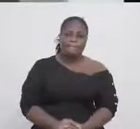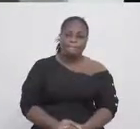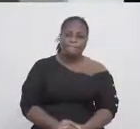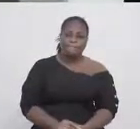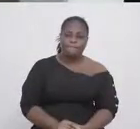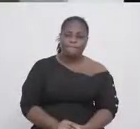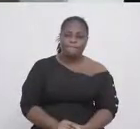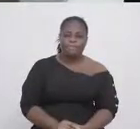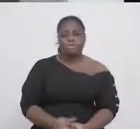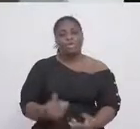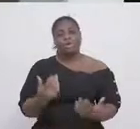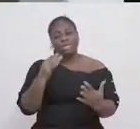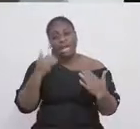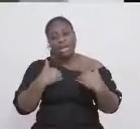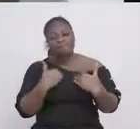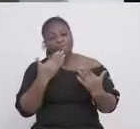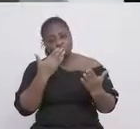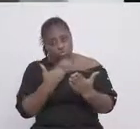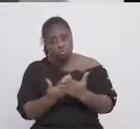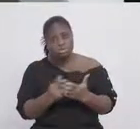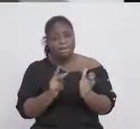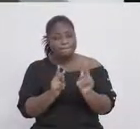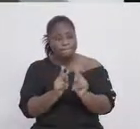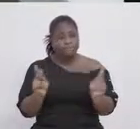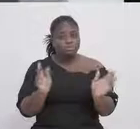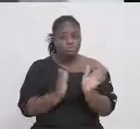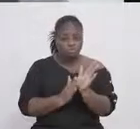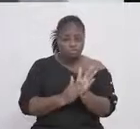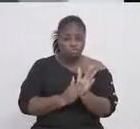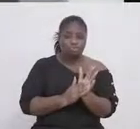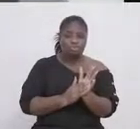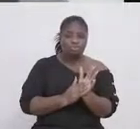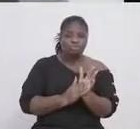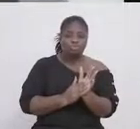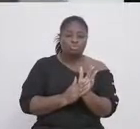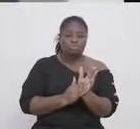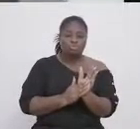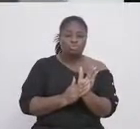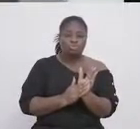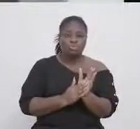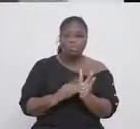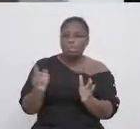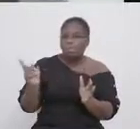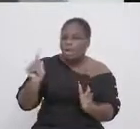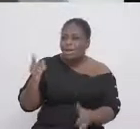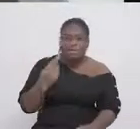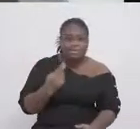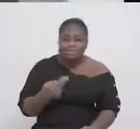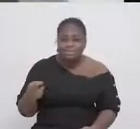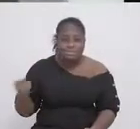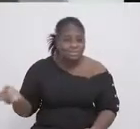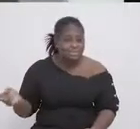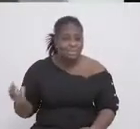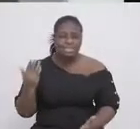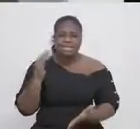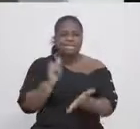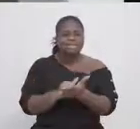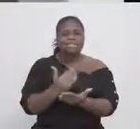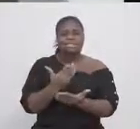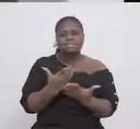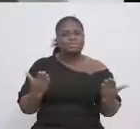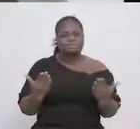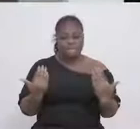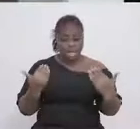when I go to publish the code, what are they going to use to code? What are the resources, you know? So those are some of the